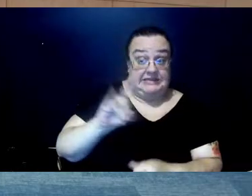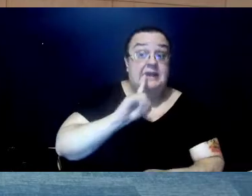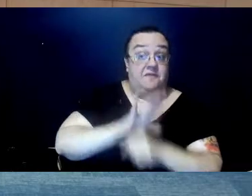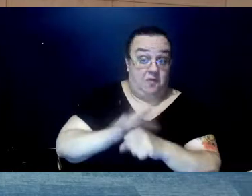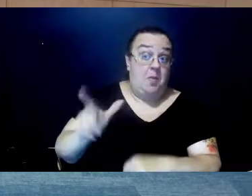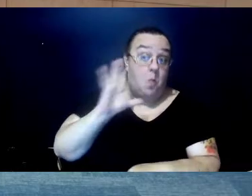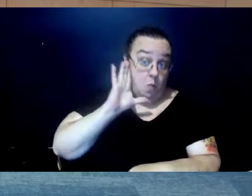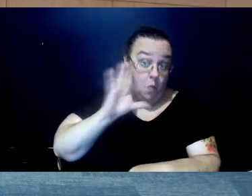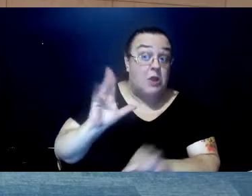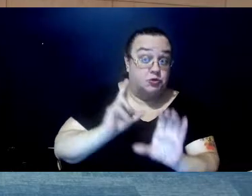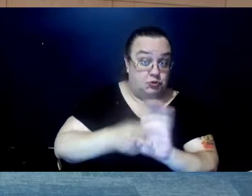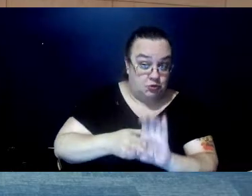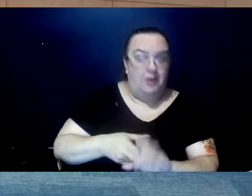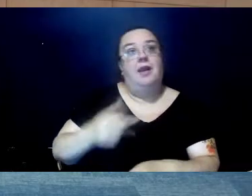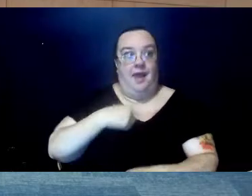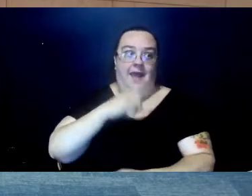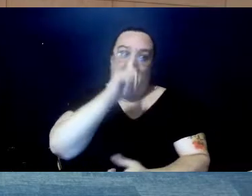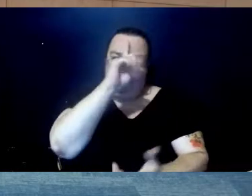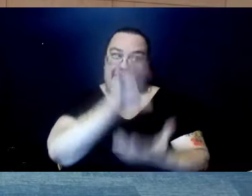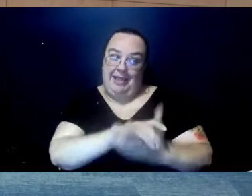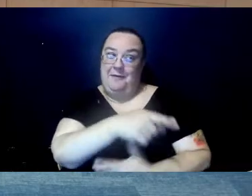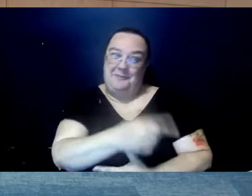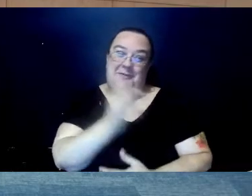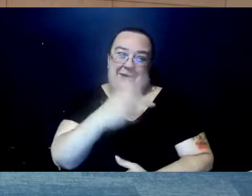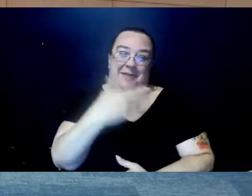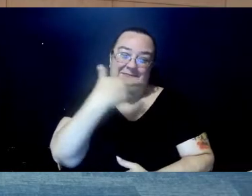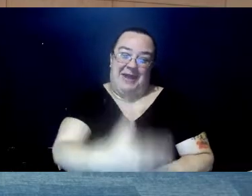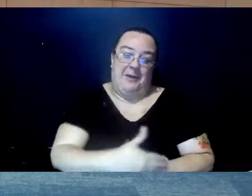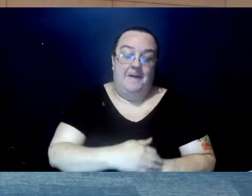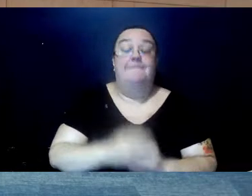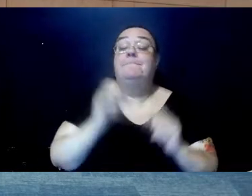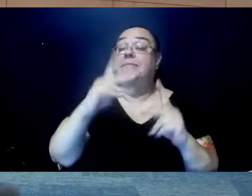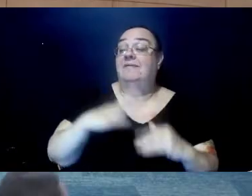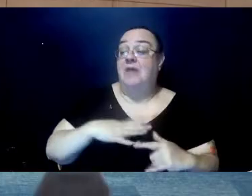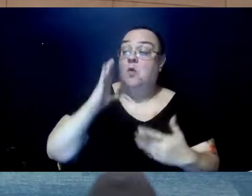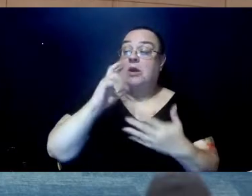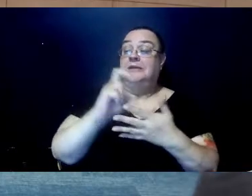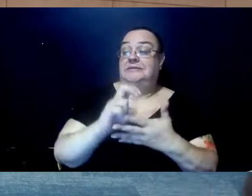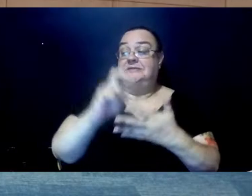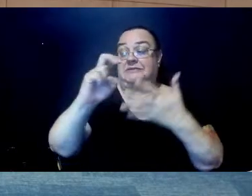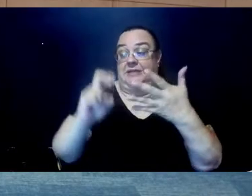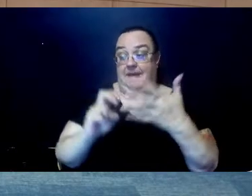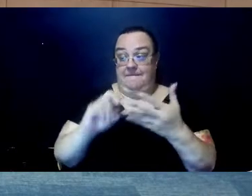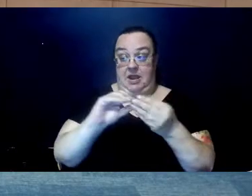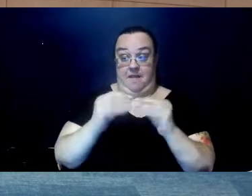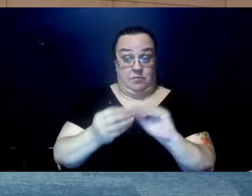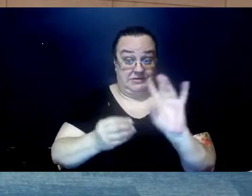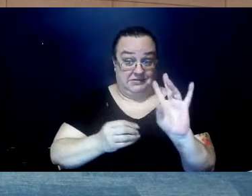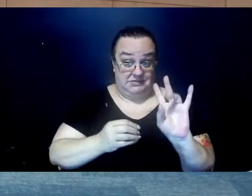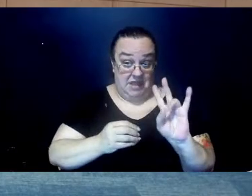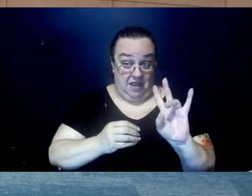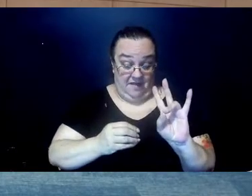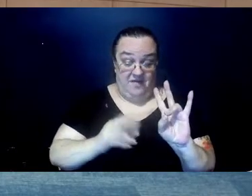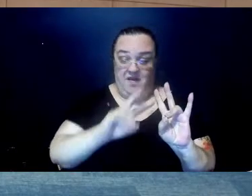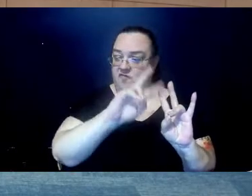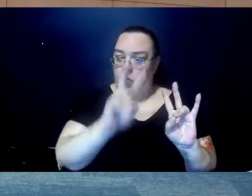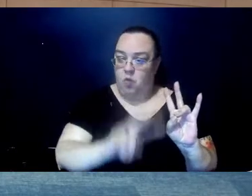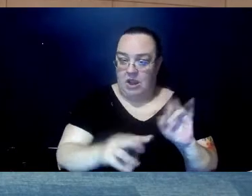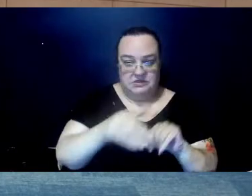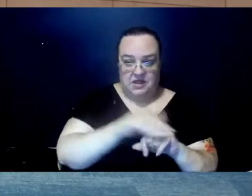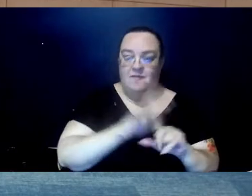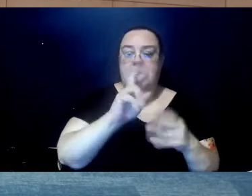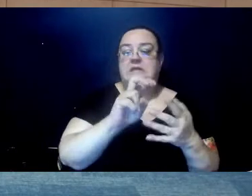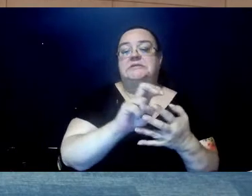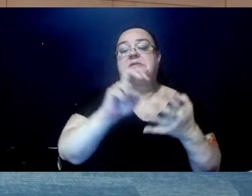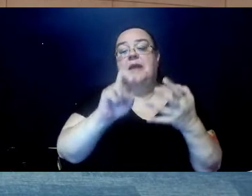Okay. Thank you. Great, thank you. All right, so we are going to skip agenda item number 7 and go right on to